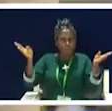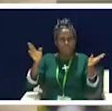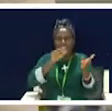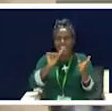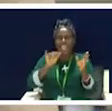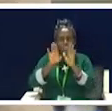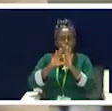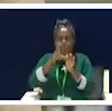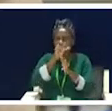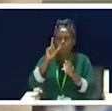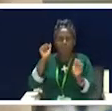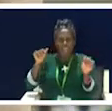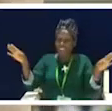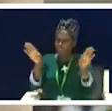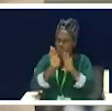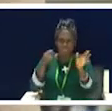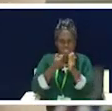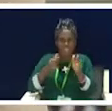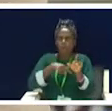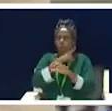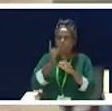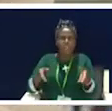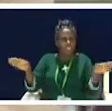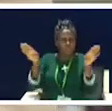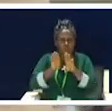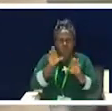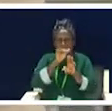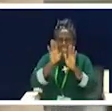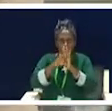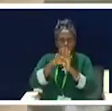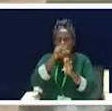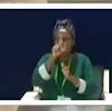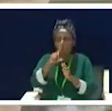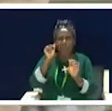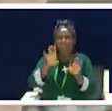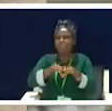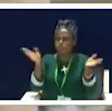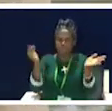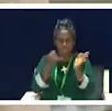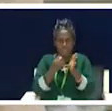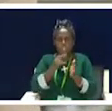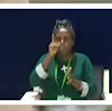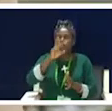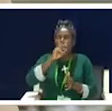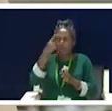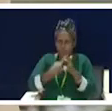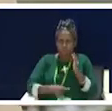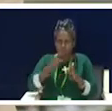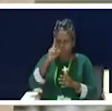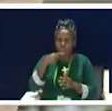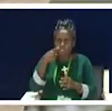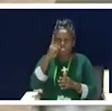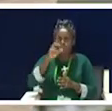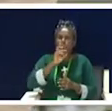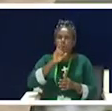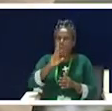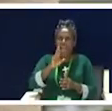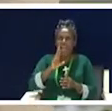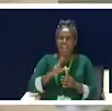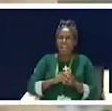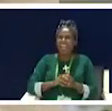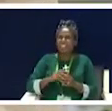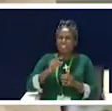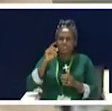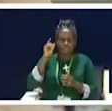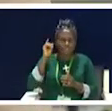you shut a door, nobody can open it. You are what you say you are. You have not reduced in